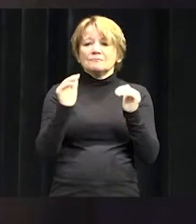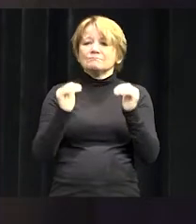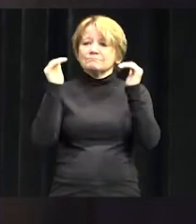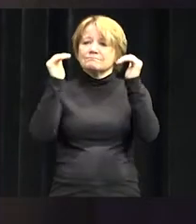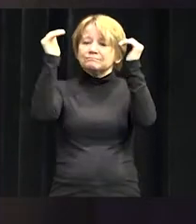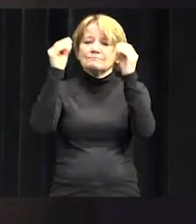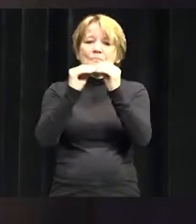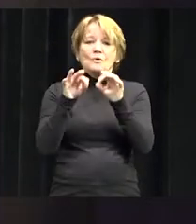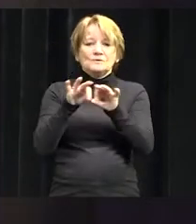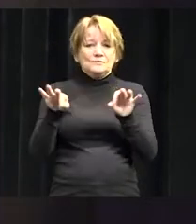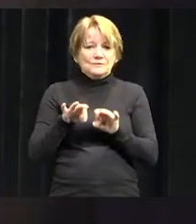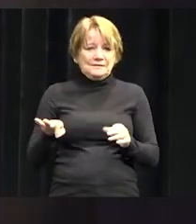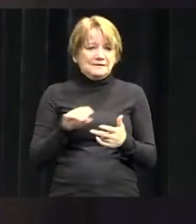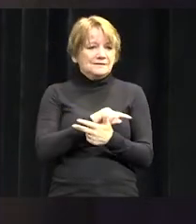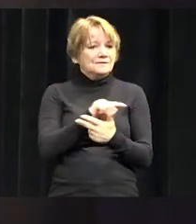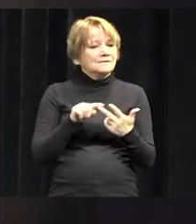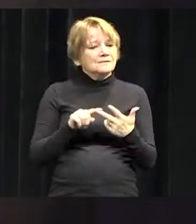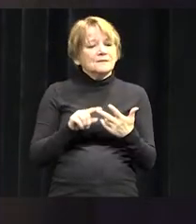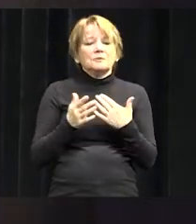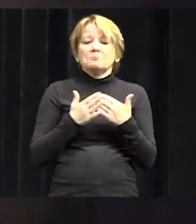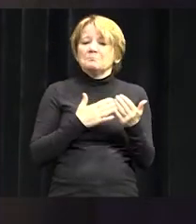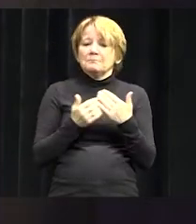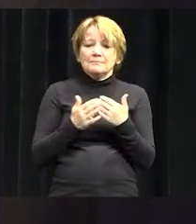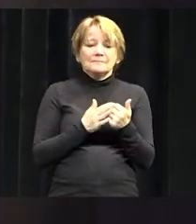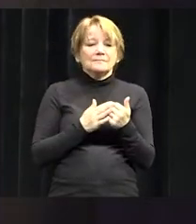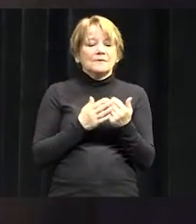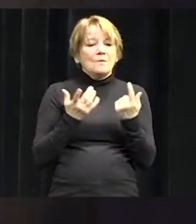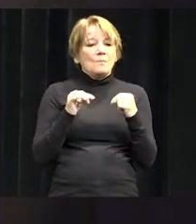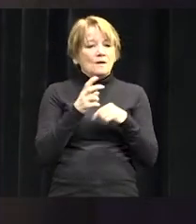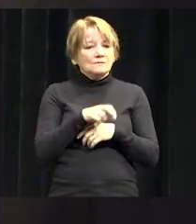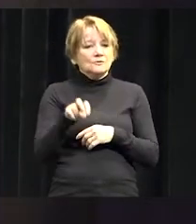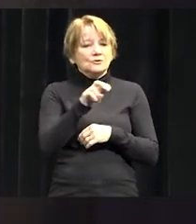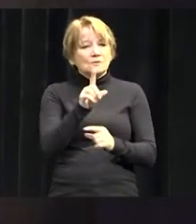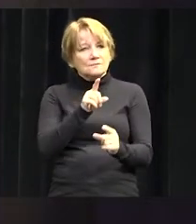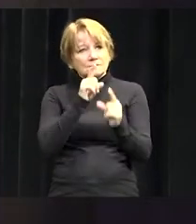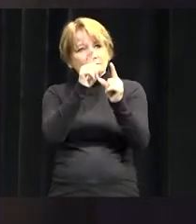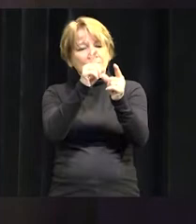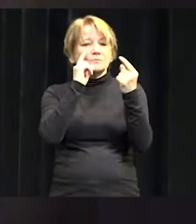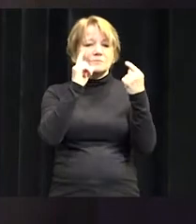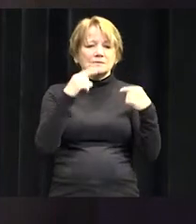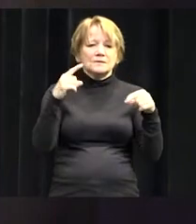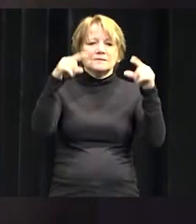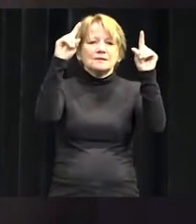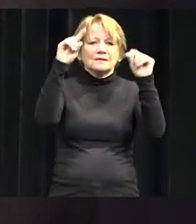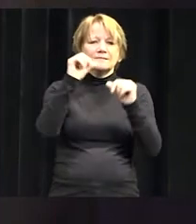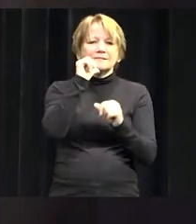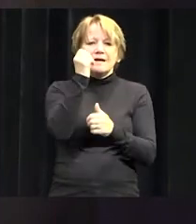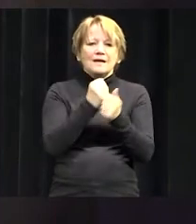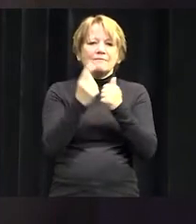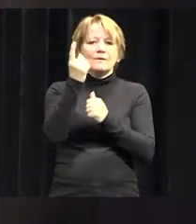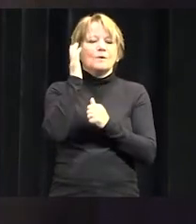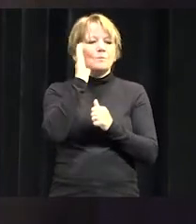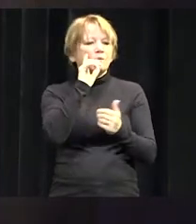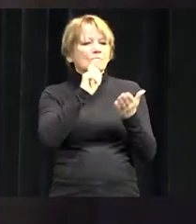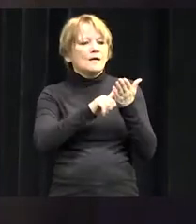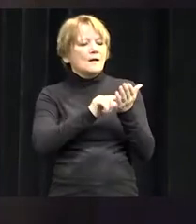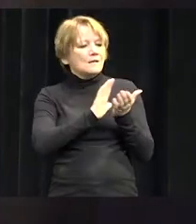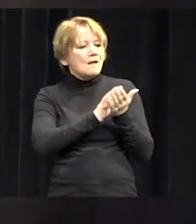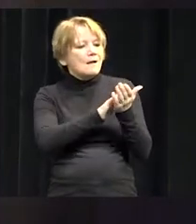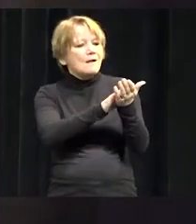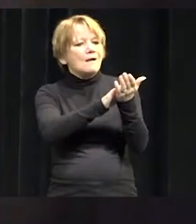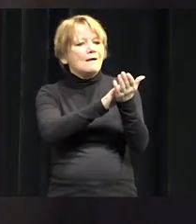but i want you to know that we are always here watching and rooting for